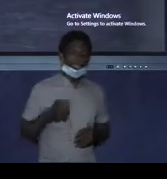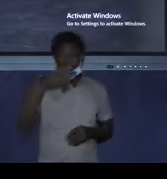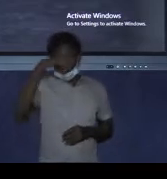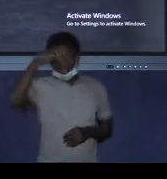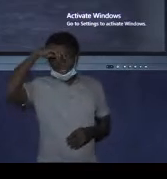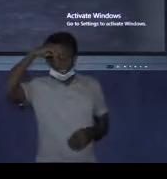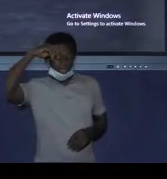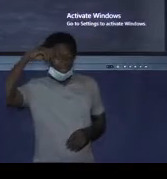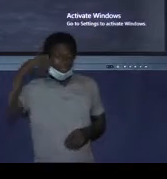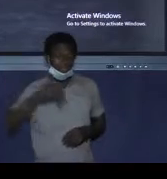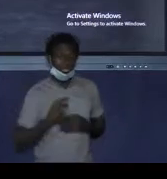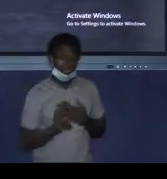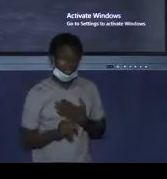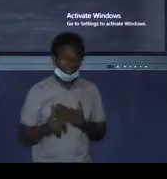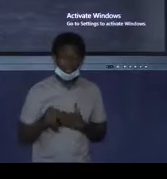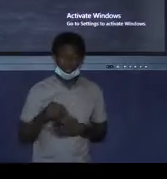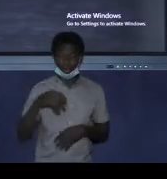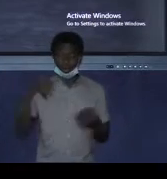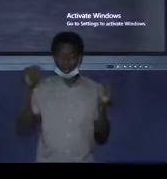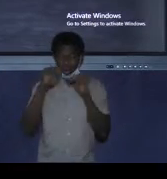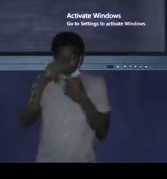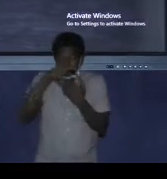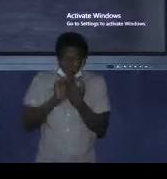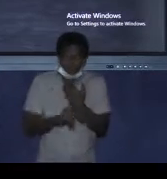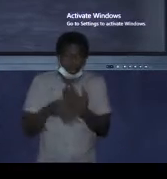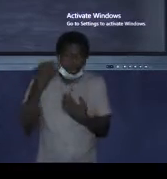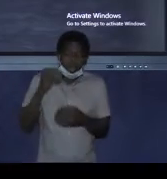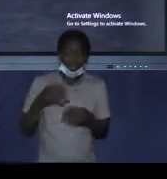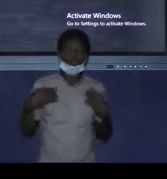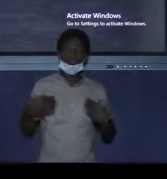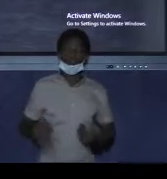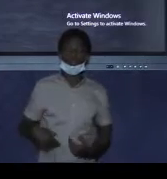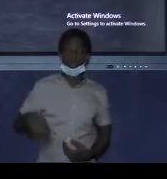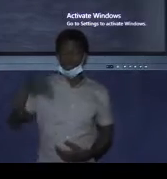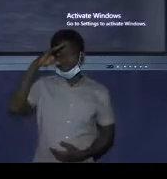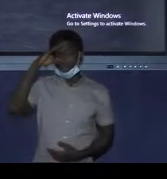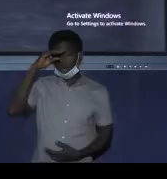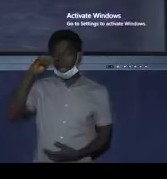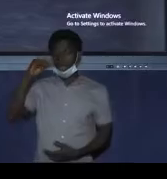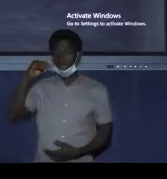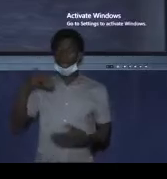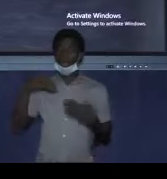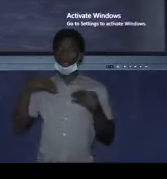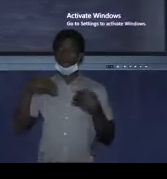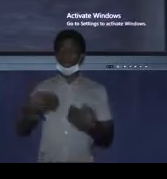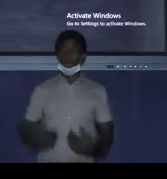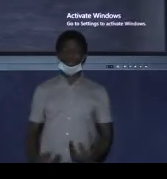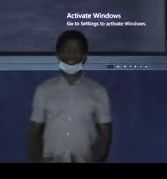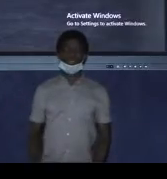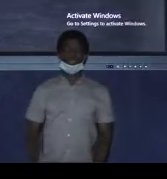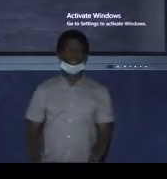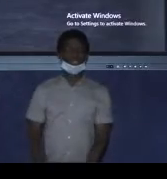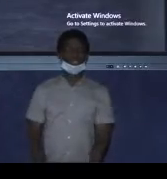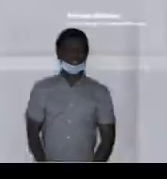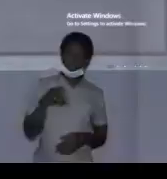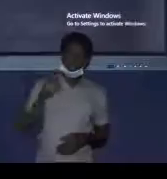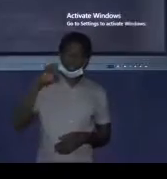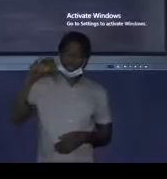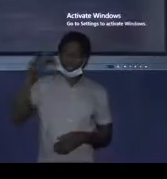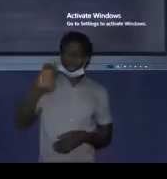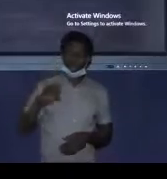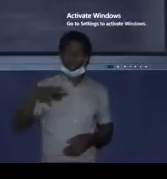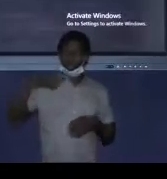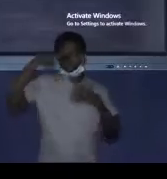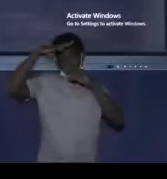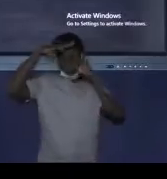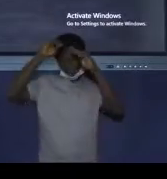of human body. Your clinical thermometer, I think you know that. It is used to measure the temperature of human body. So